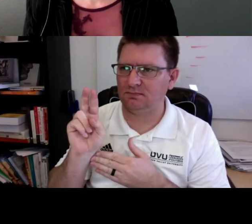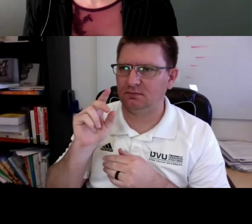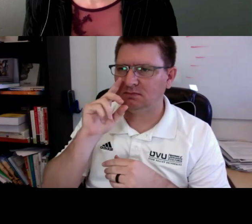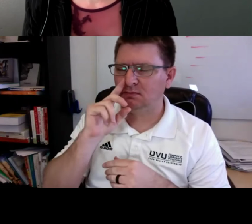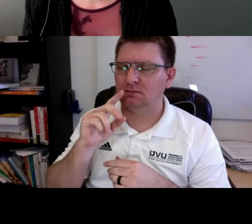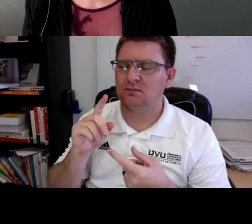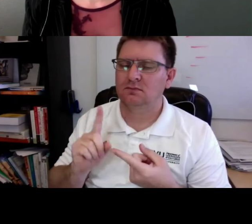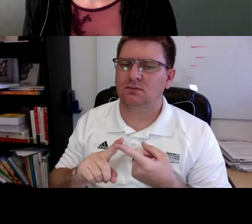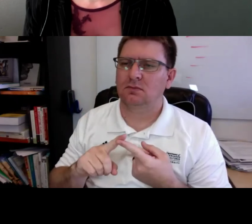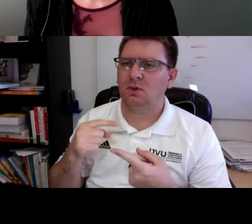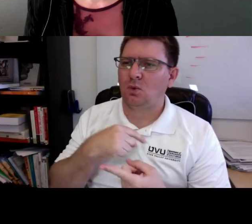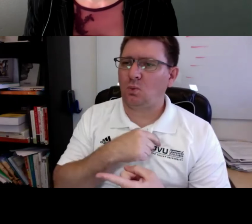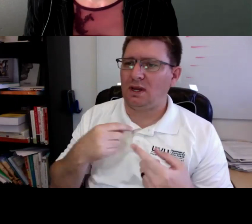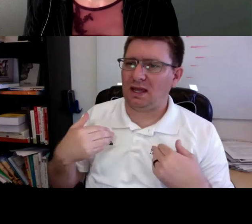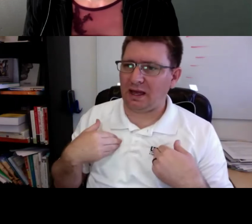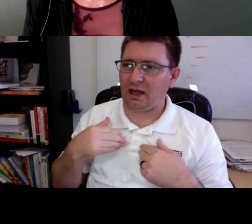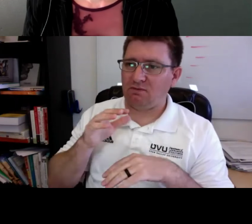mission university.